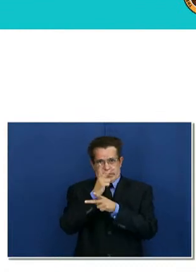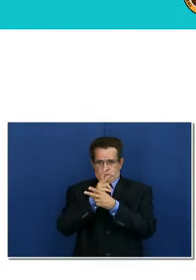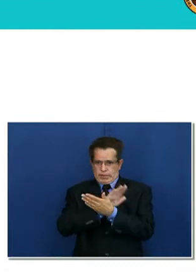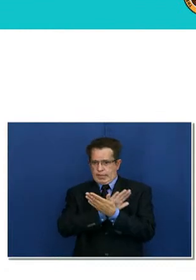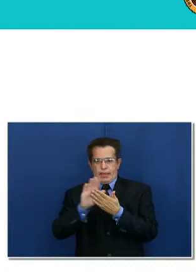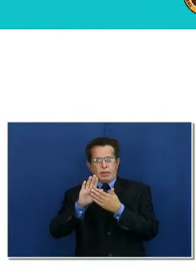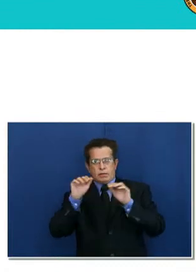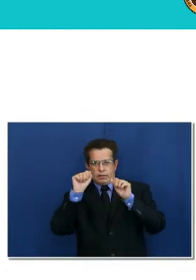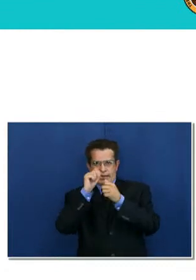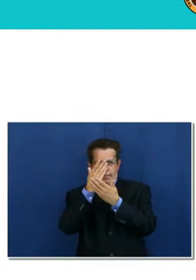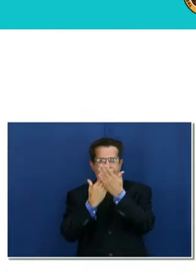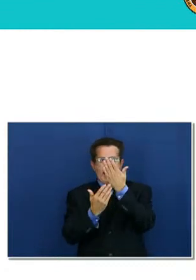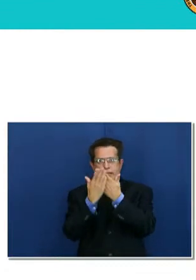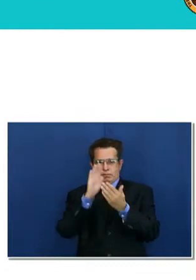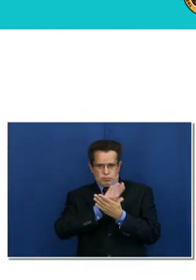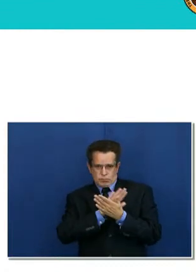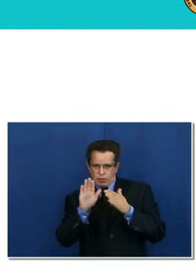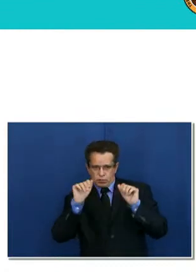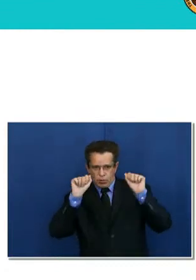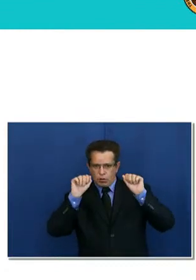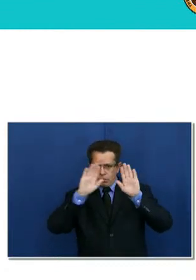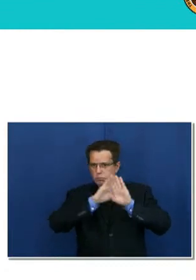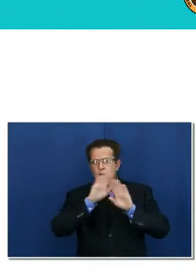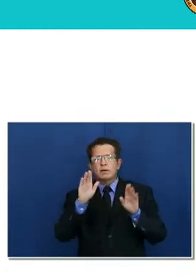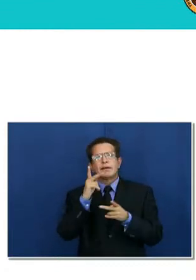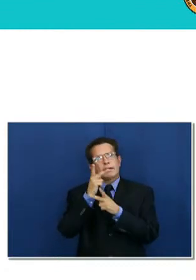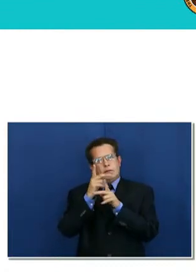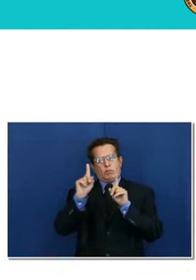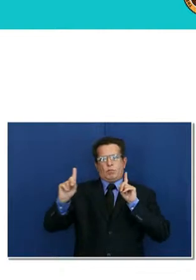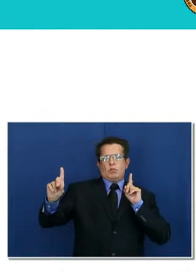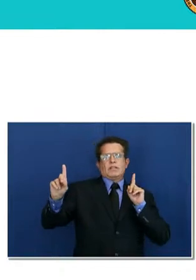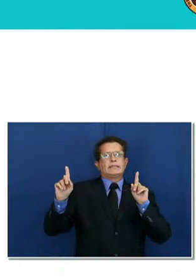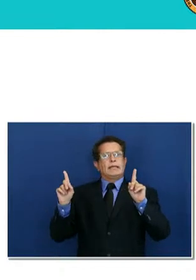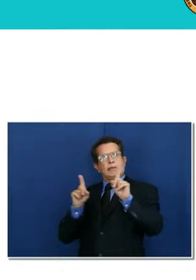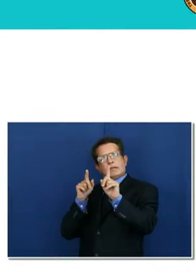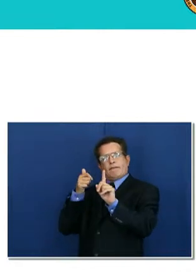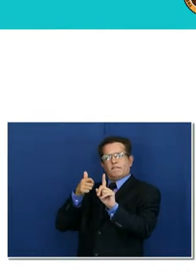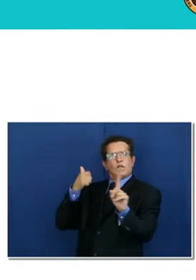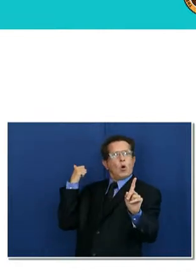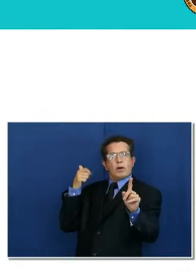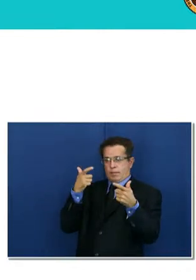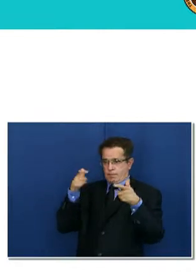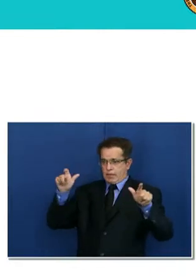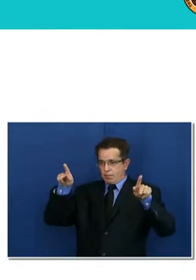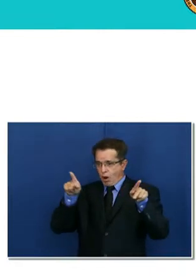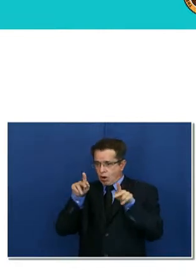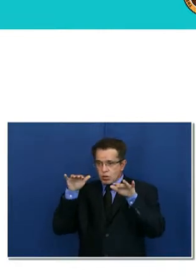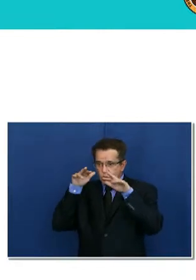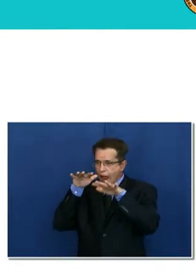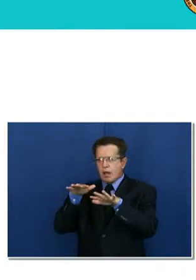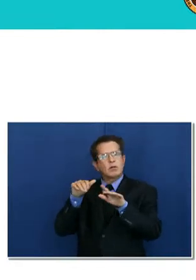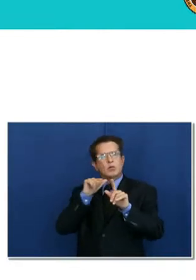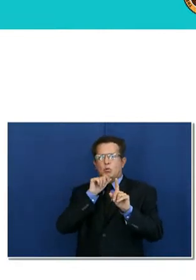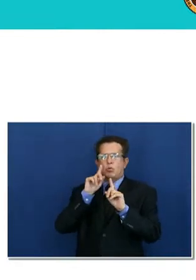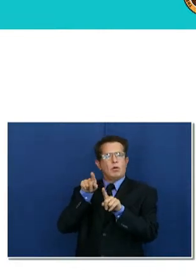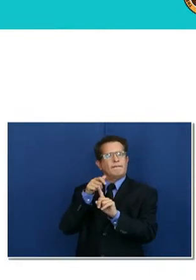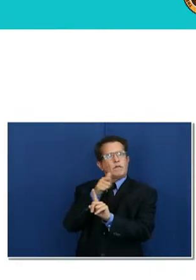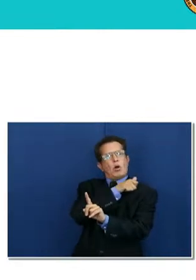hand hygiene and sanitation, keeping 6 feet apart, wearing a facial covering, avoiding large crowds,